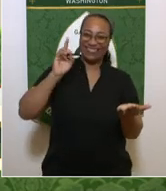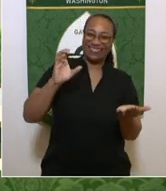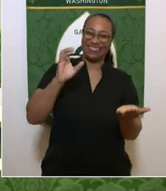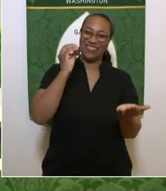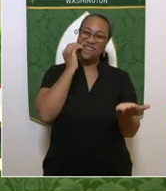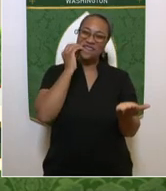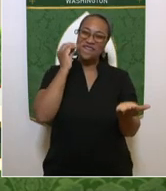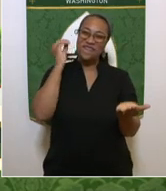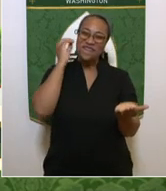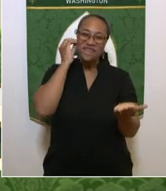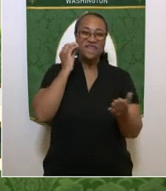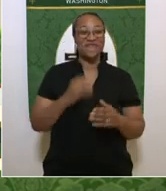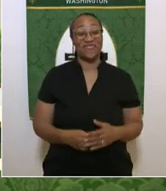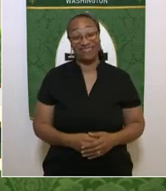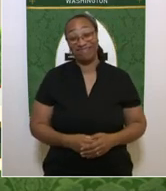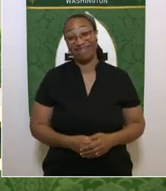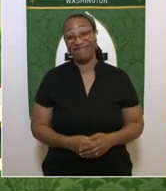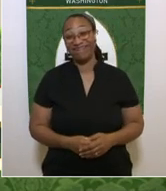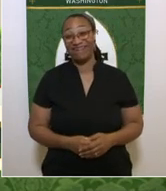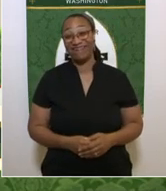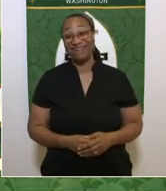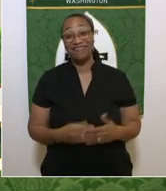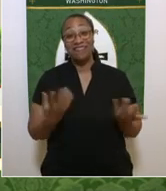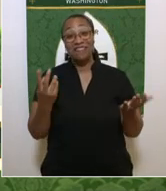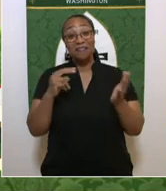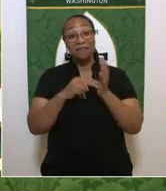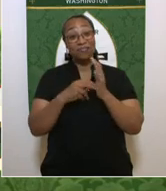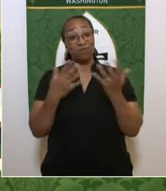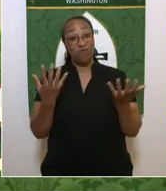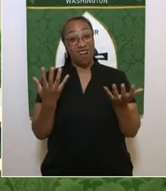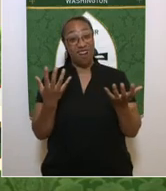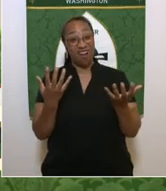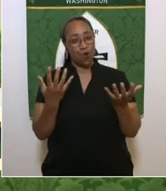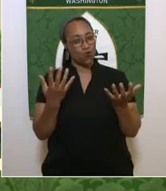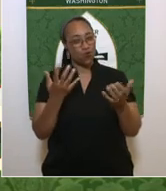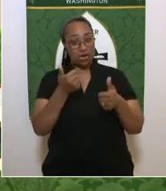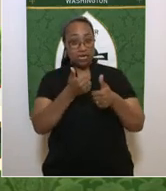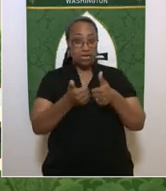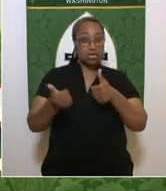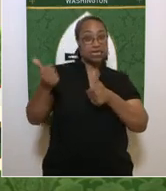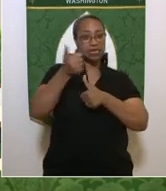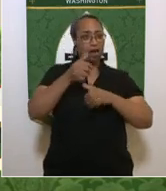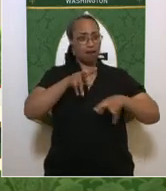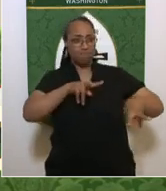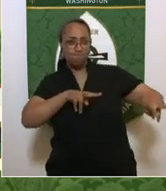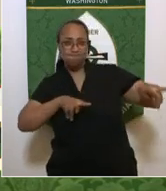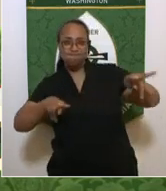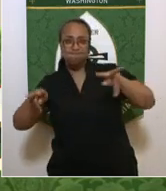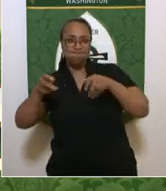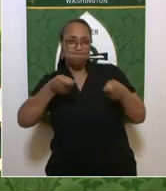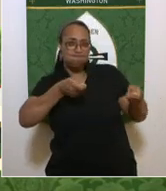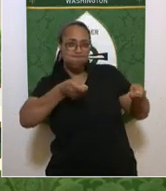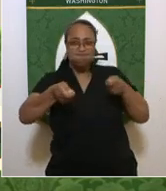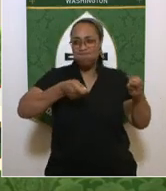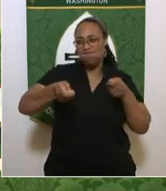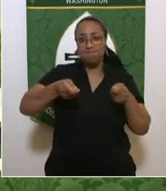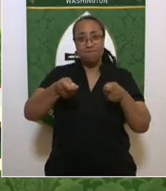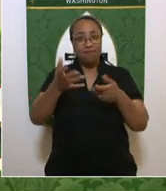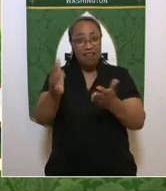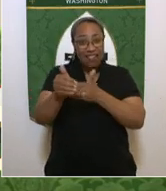you're the chief executive, you're the manager, you're the leader, you get to